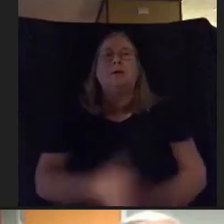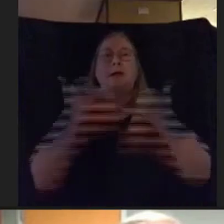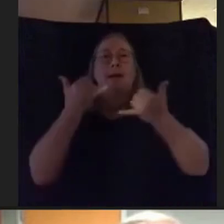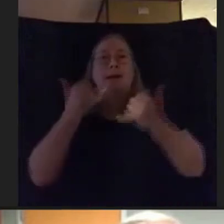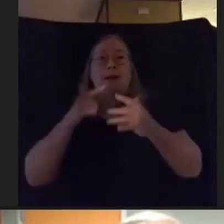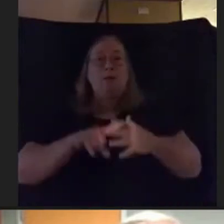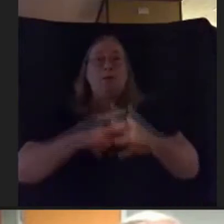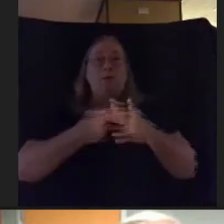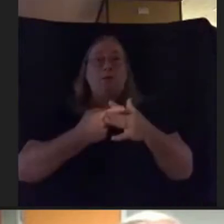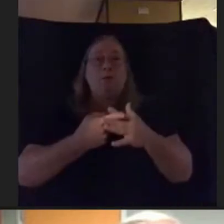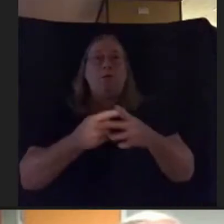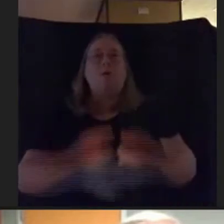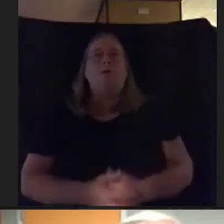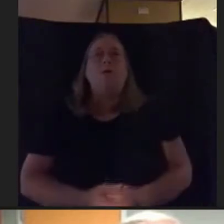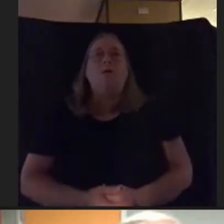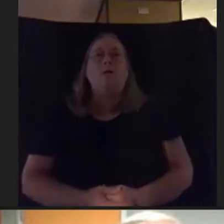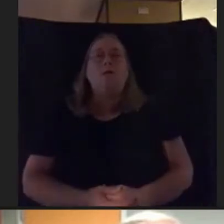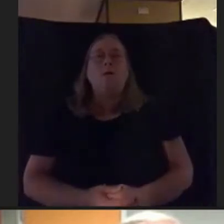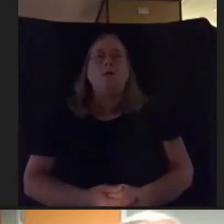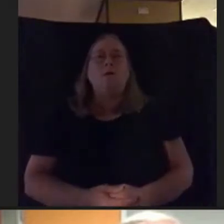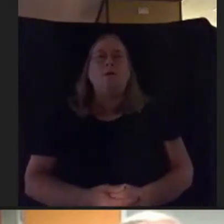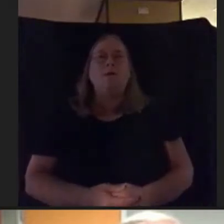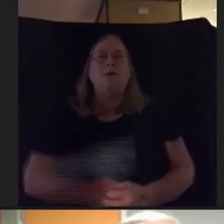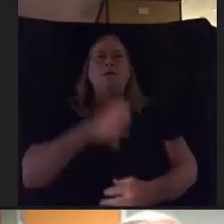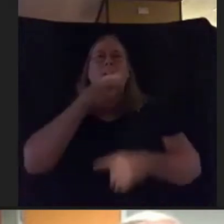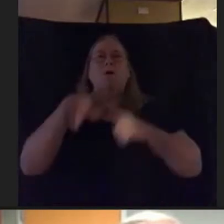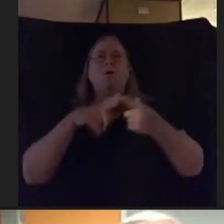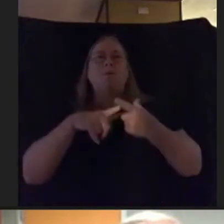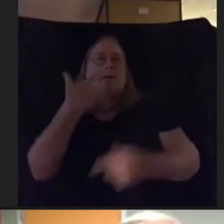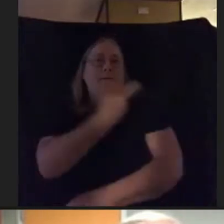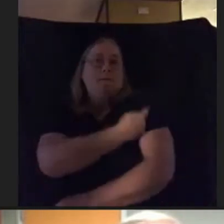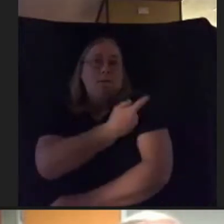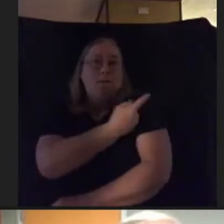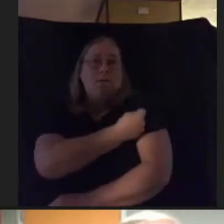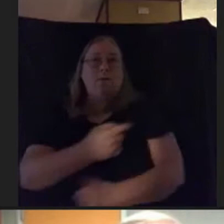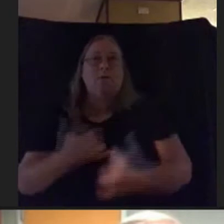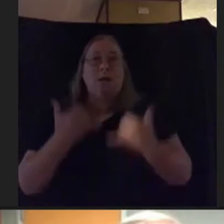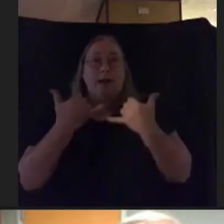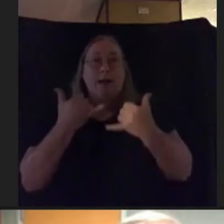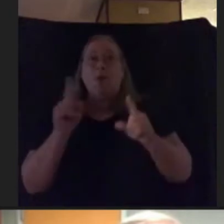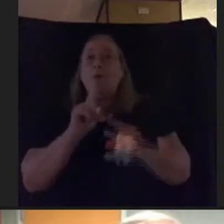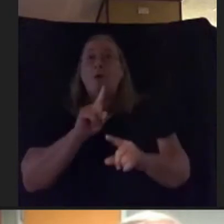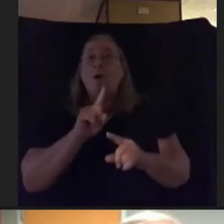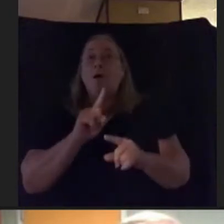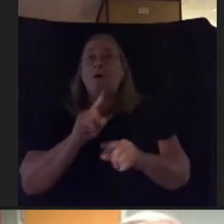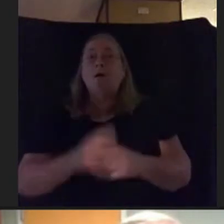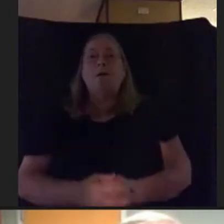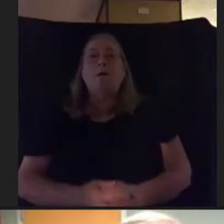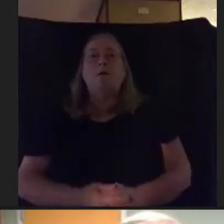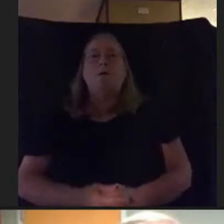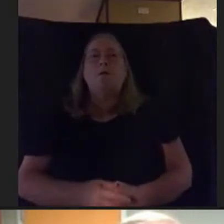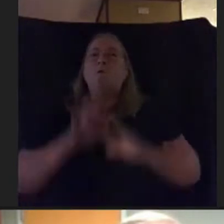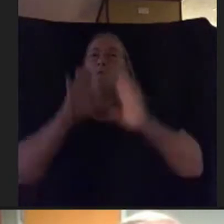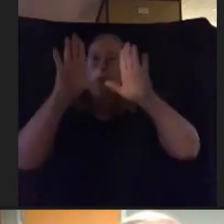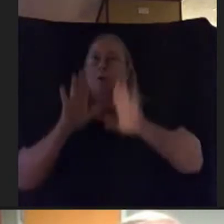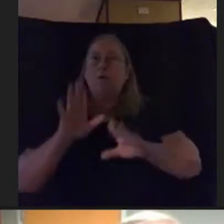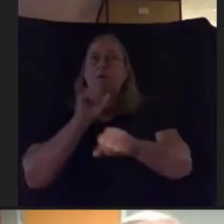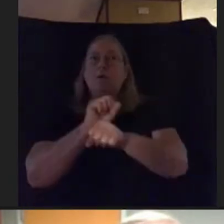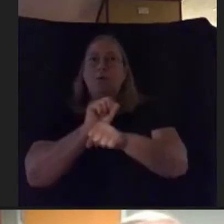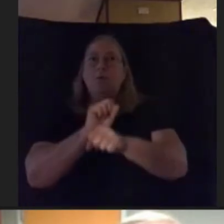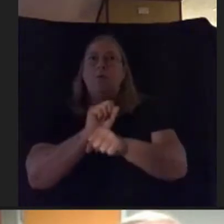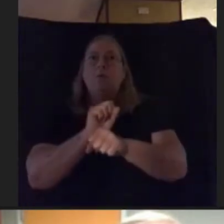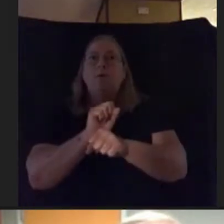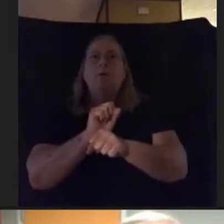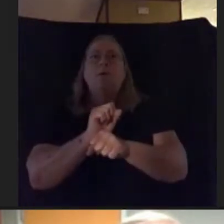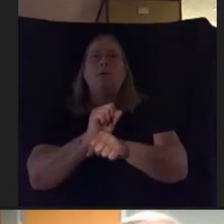All right, great. So talking about the vaccine. So where we are with our vaccination, well, we're doing a fantastic job with vaccination.